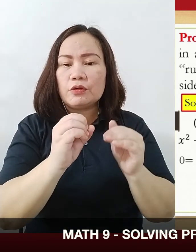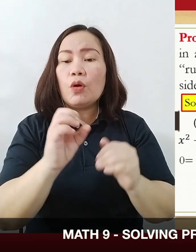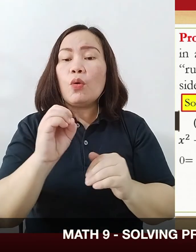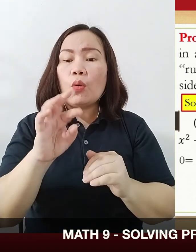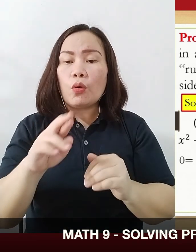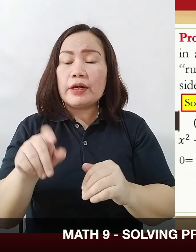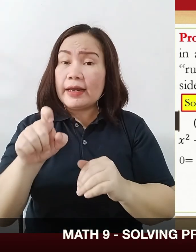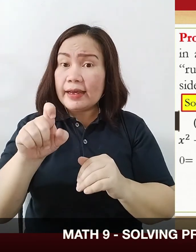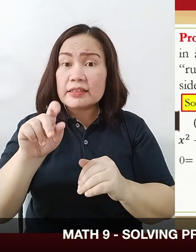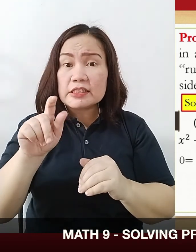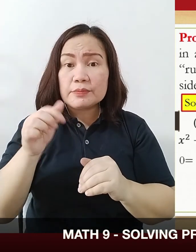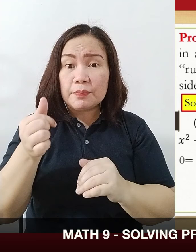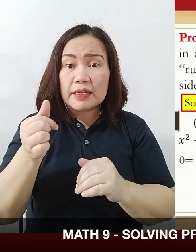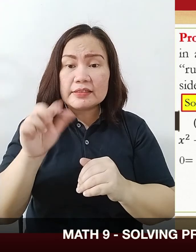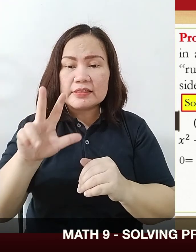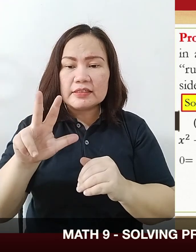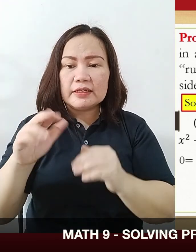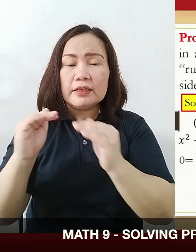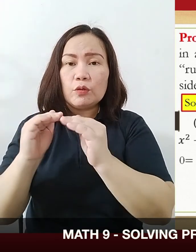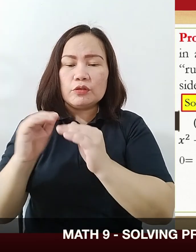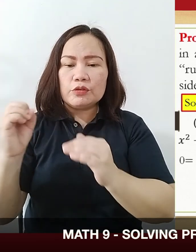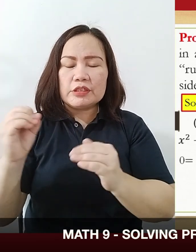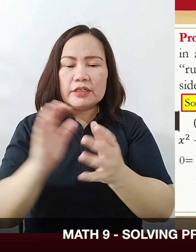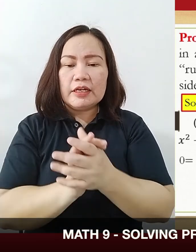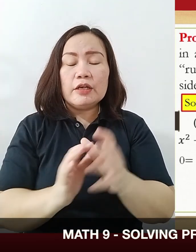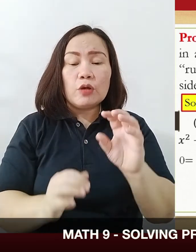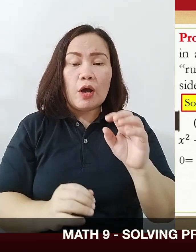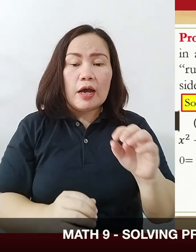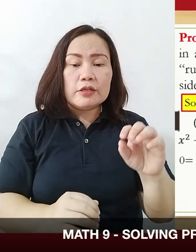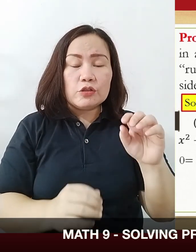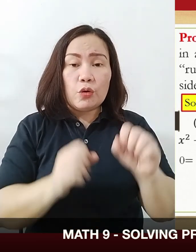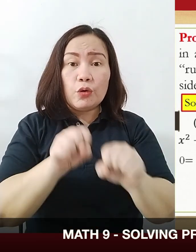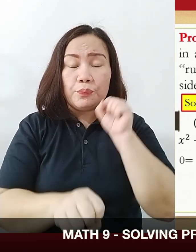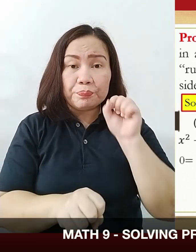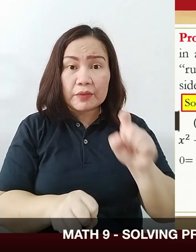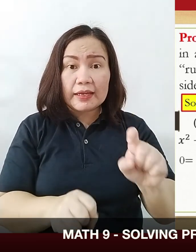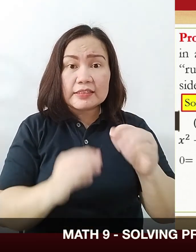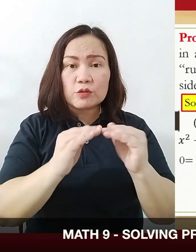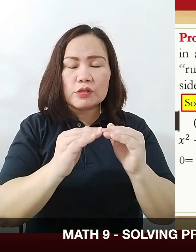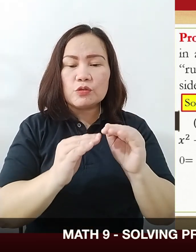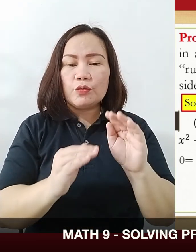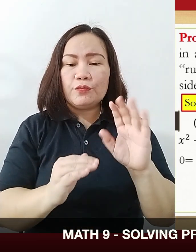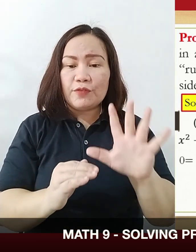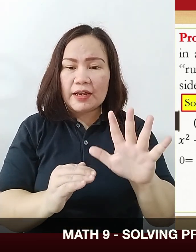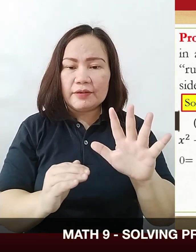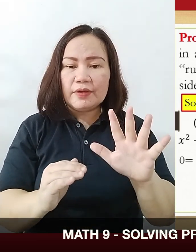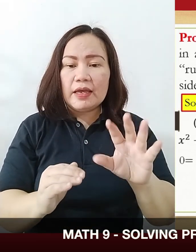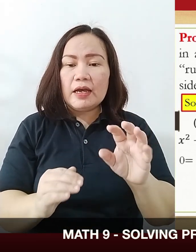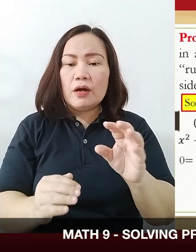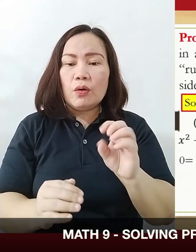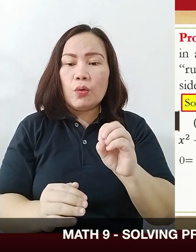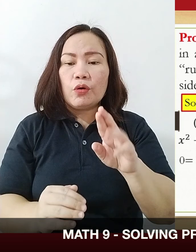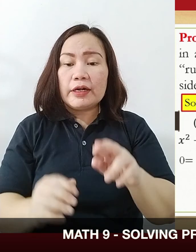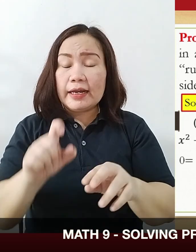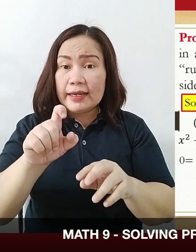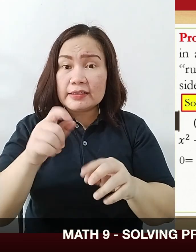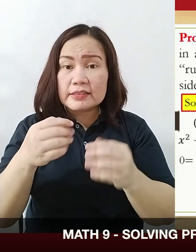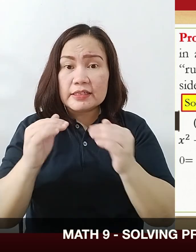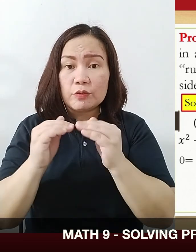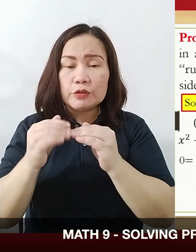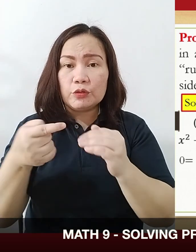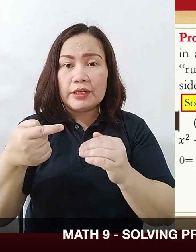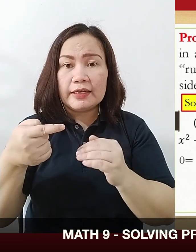the values of x. So, we will have x is equal to 5 and x is equal to negative